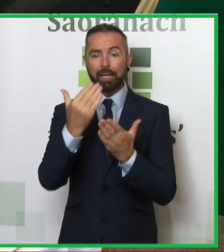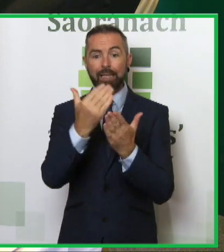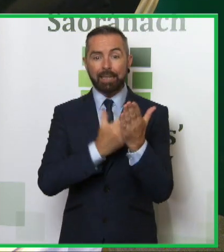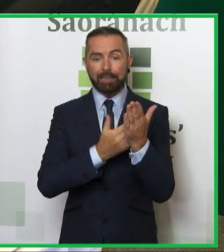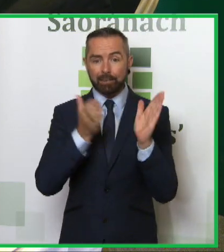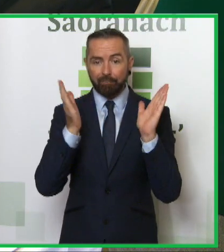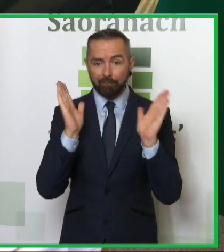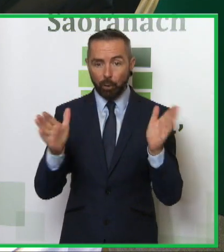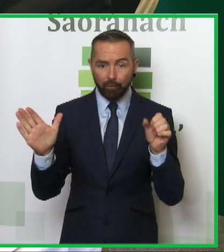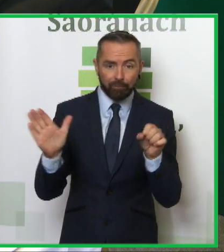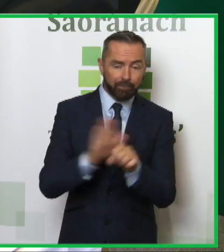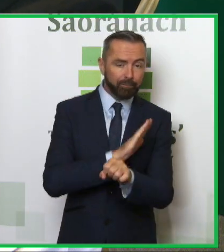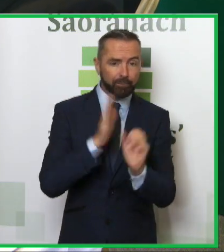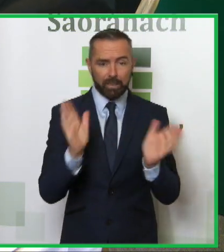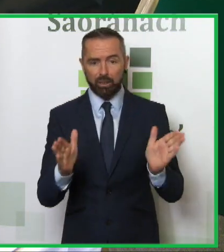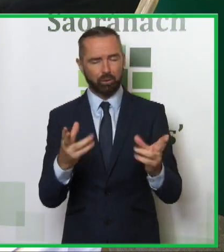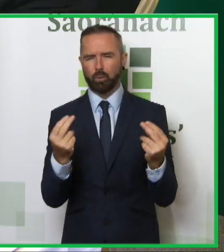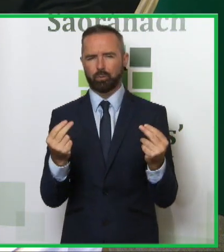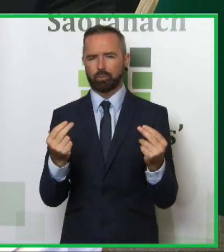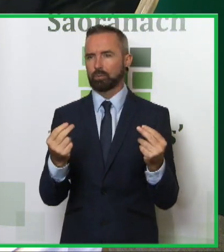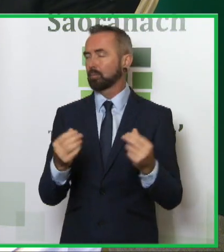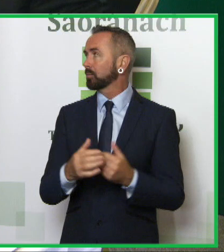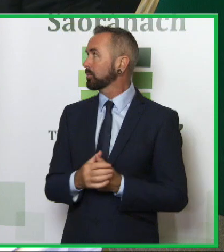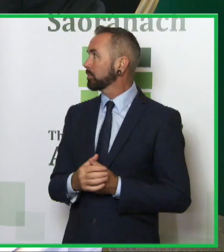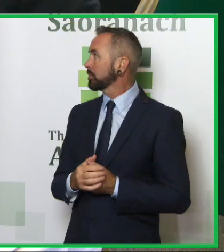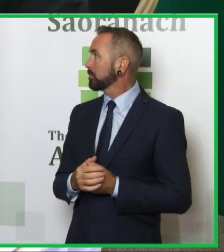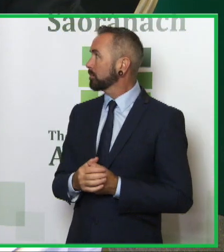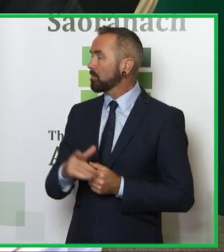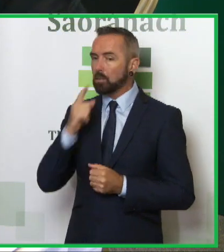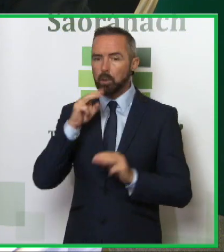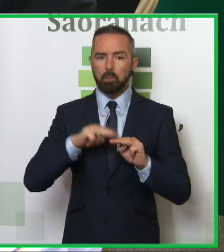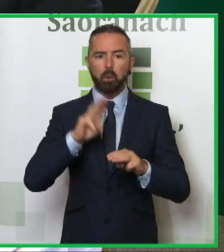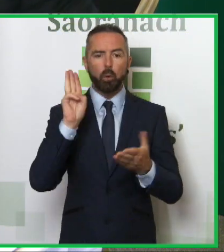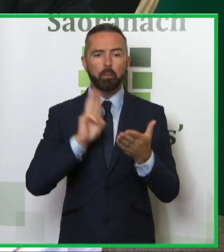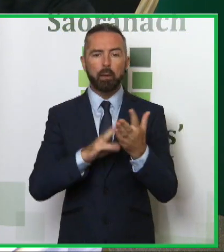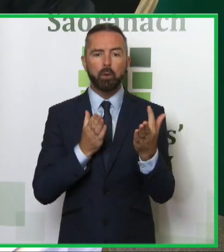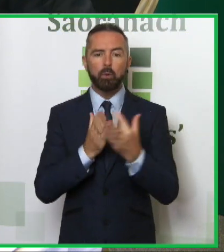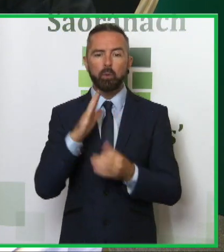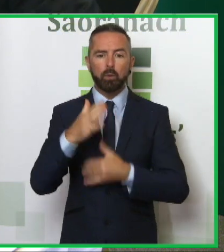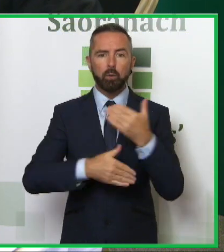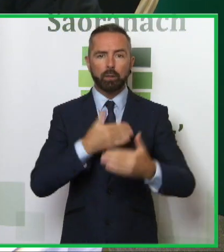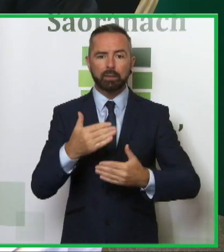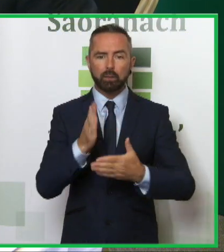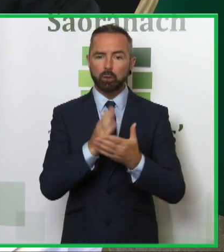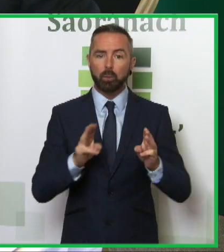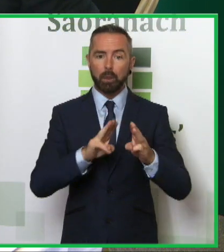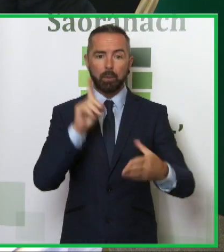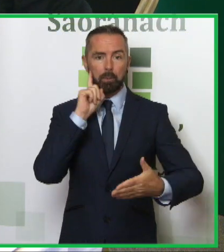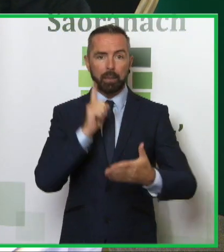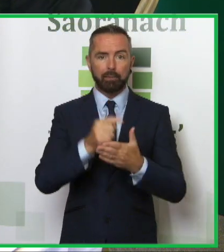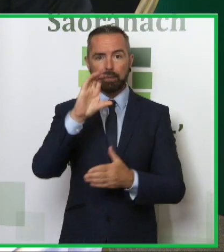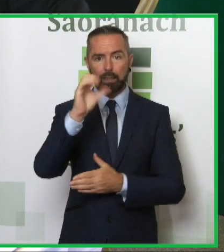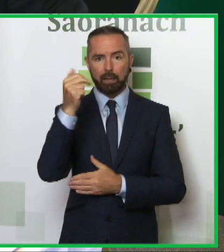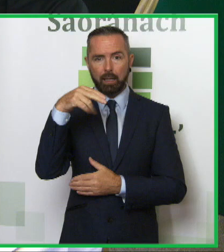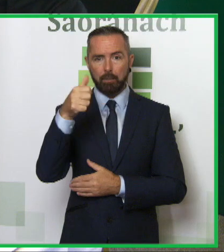want it listed, but as Paul said, the strongest signal we've had from members throughout the process is that some people in the room believe cannabis should